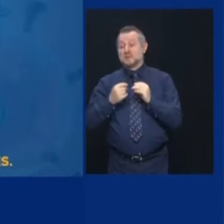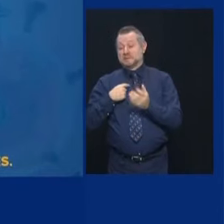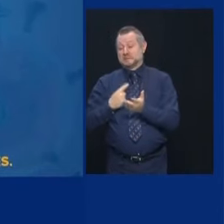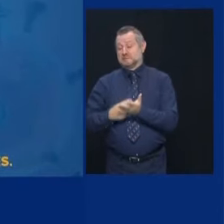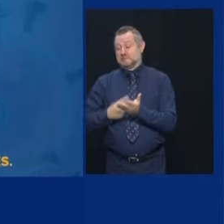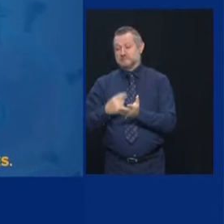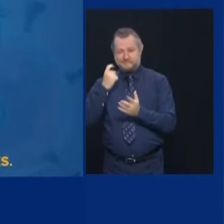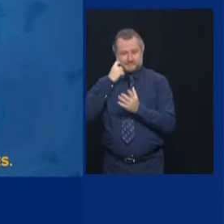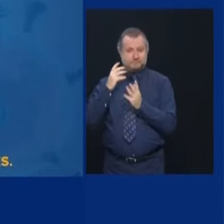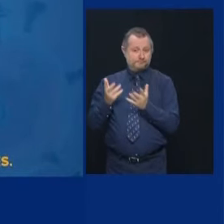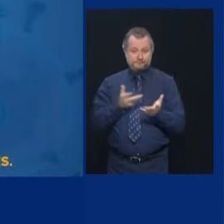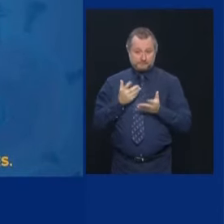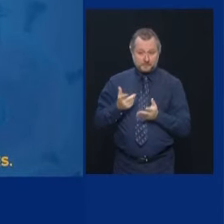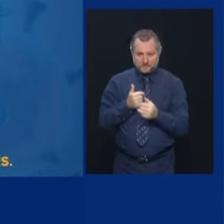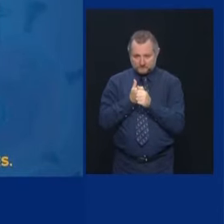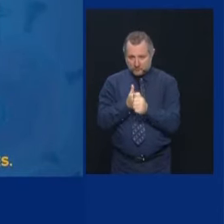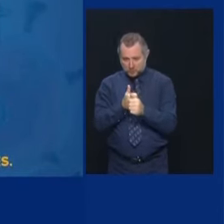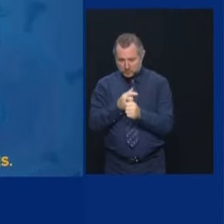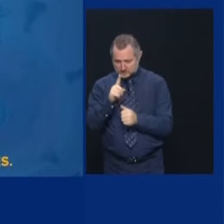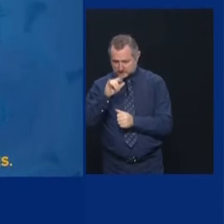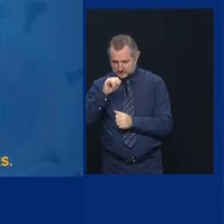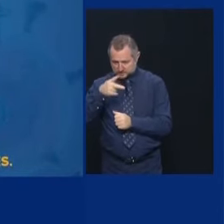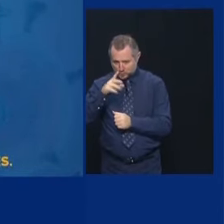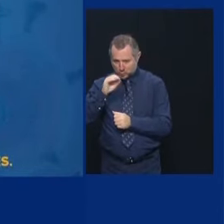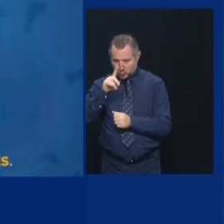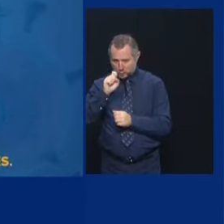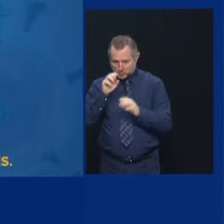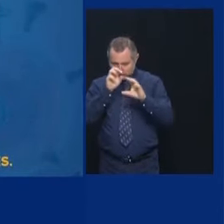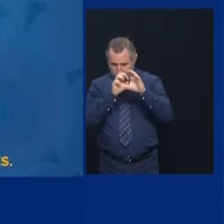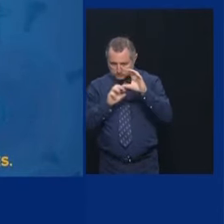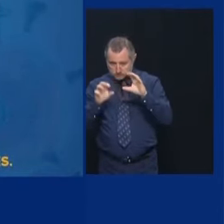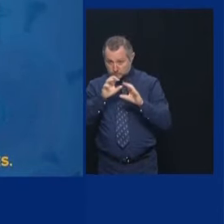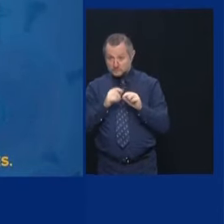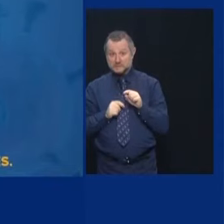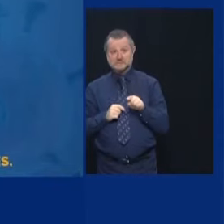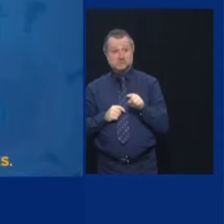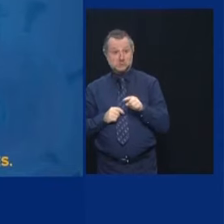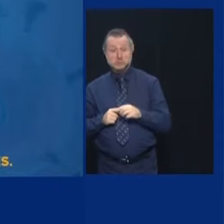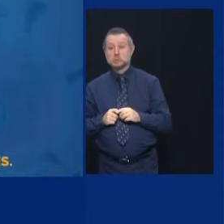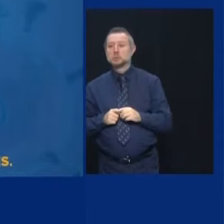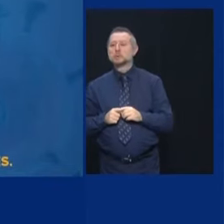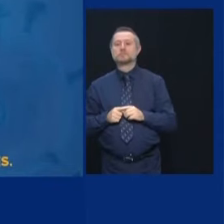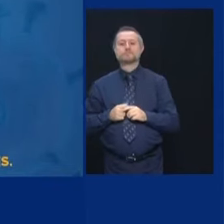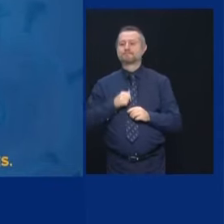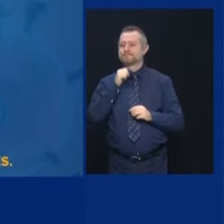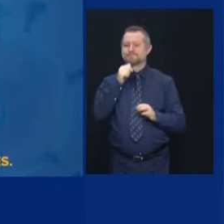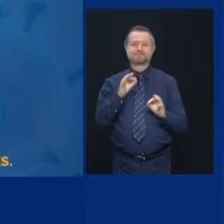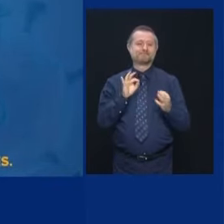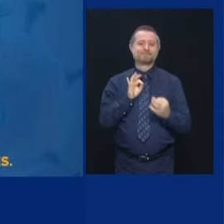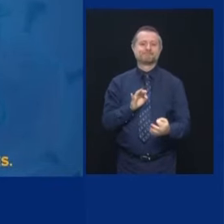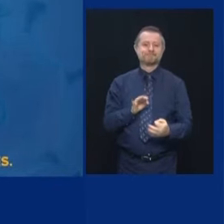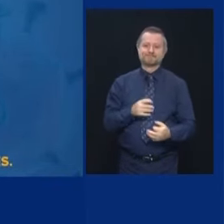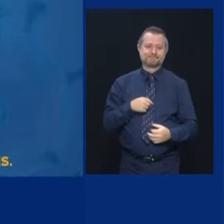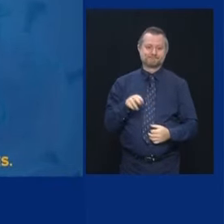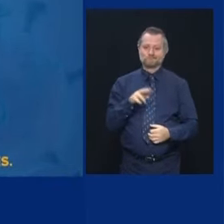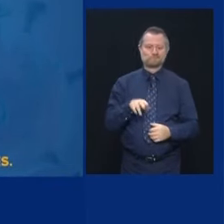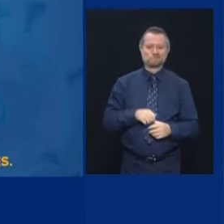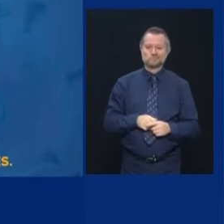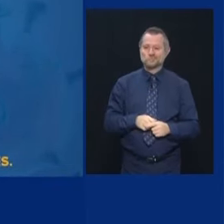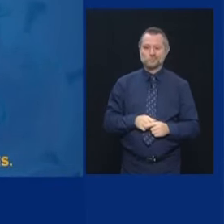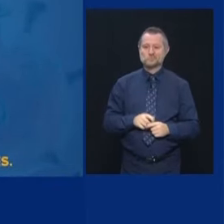Targeting by zip codes is imperfect. The virus doesn't travel by zip